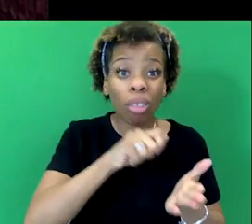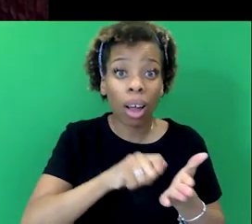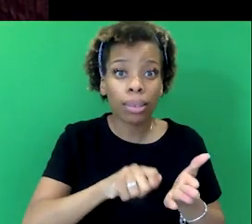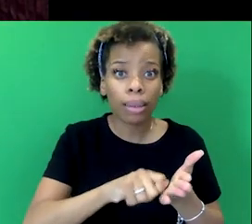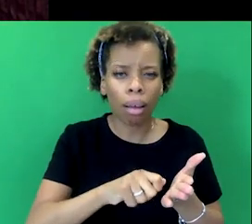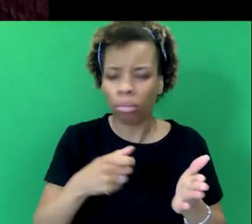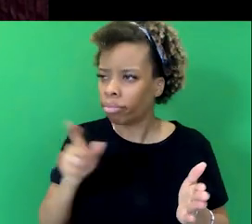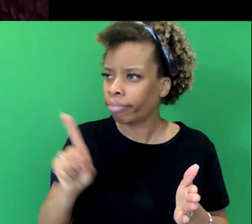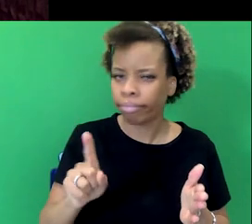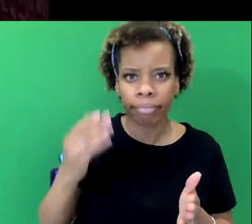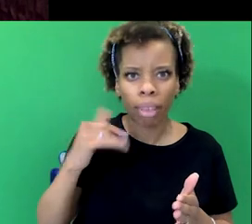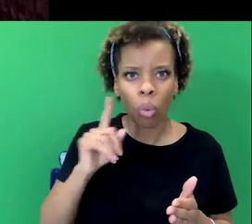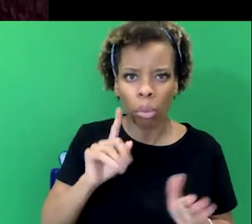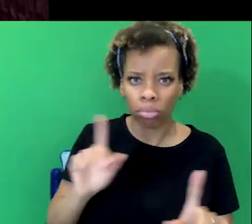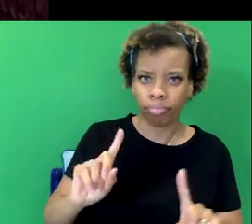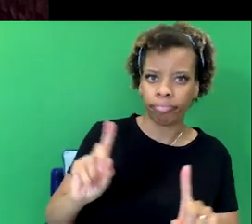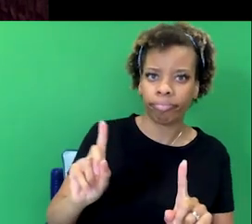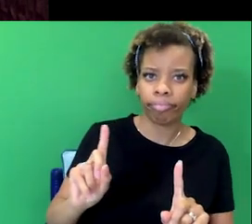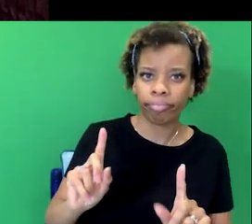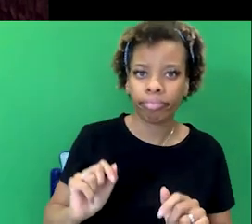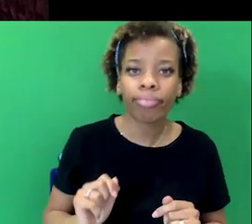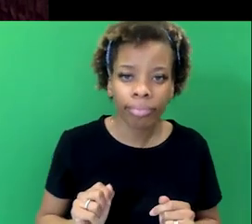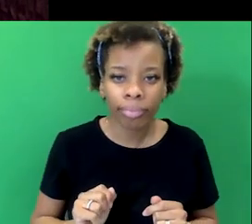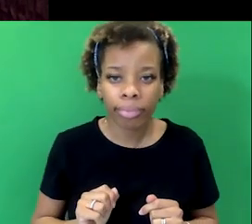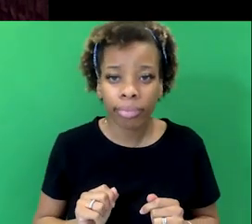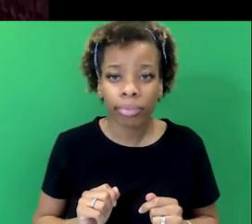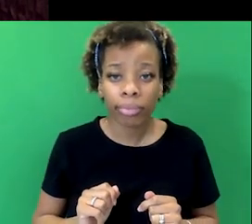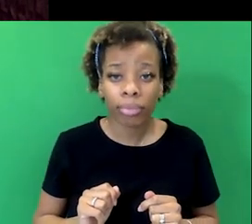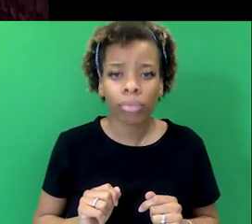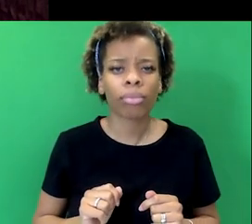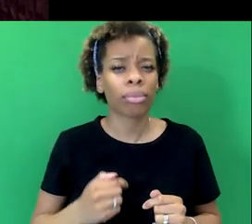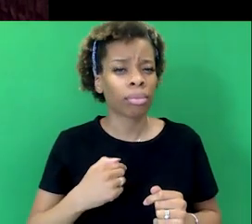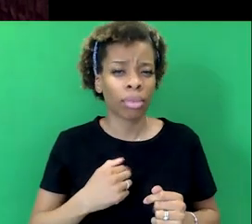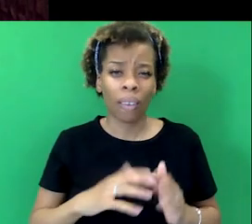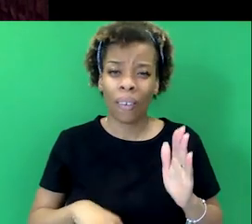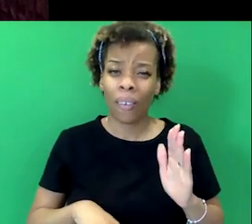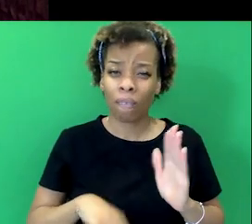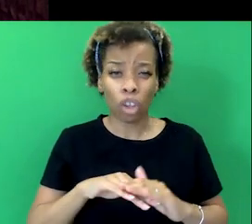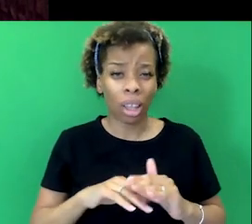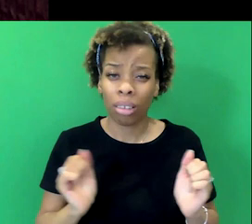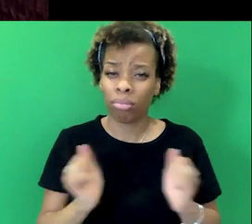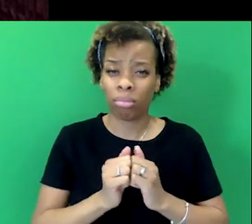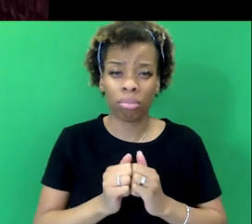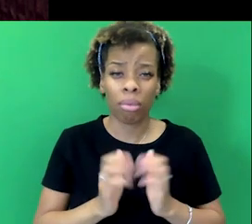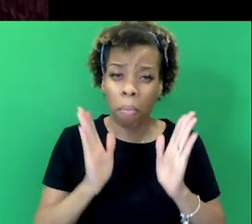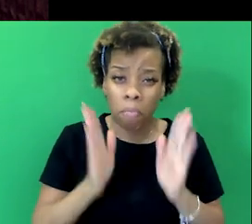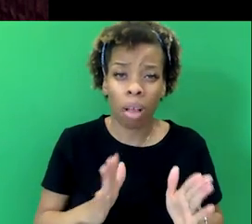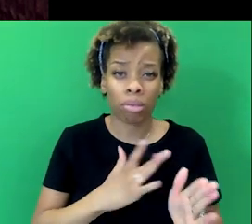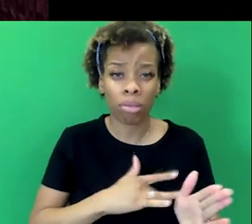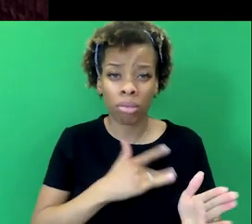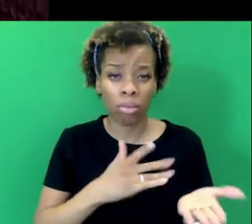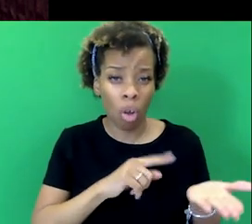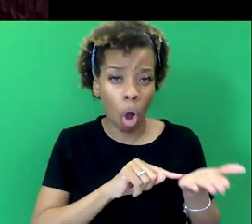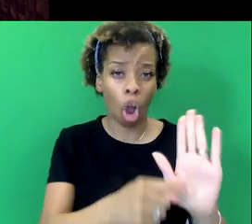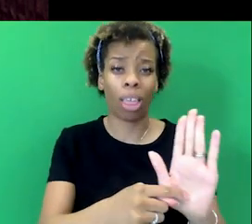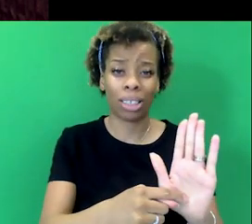that. I really think that truth is important, and we're living in a post-truth world. And just listening to your question